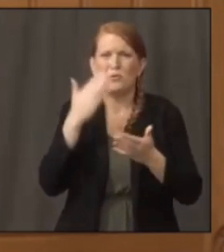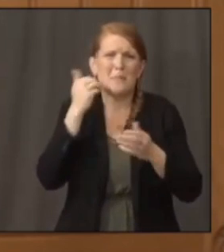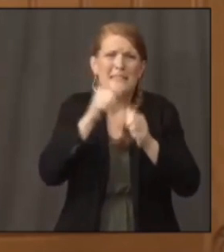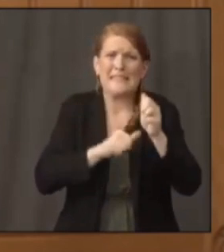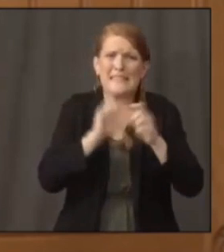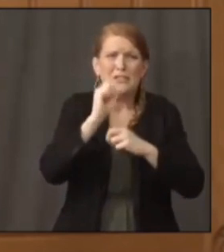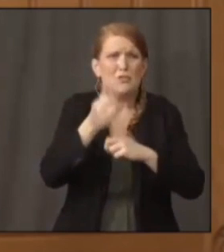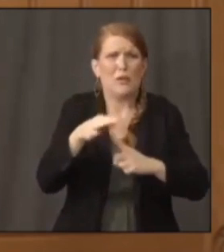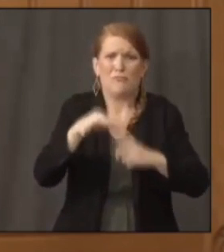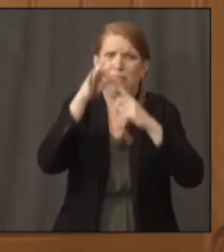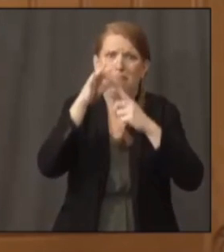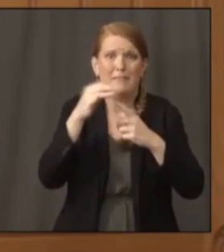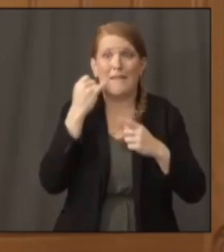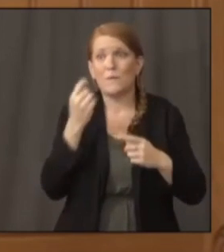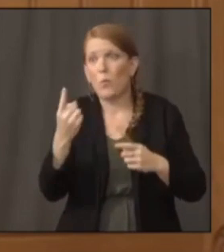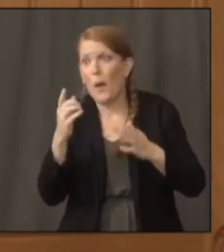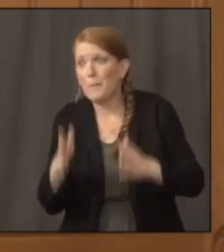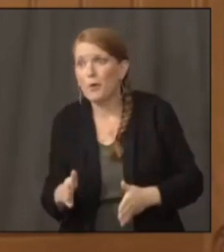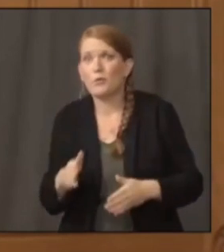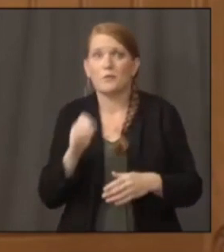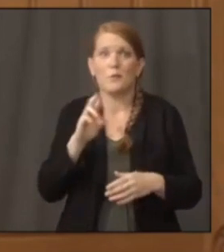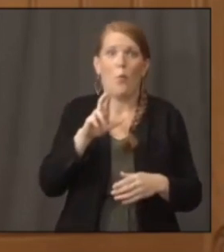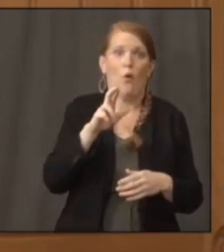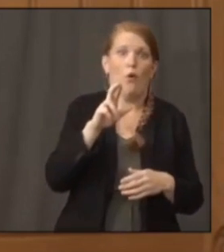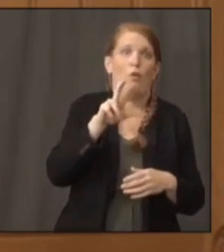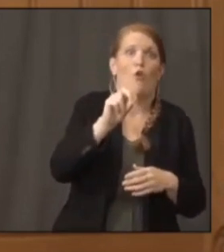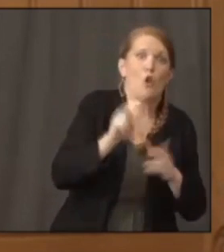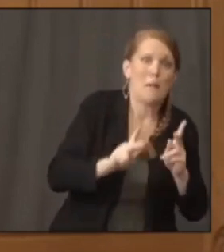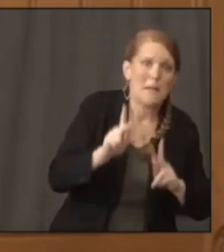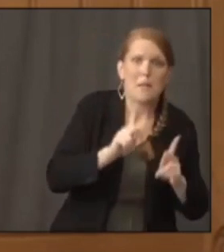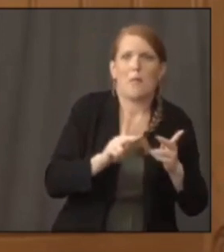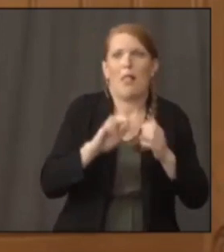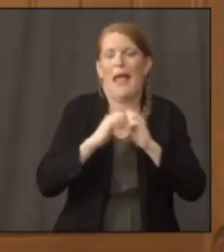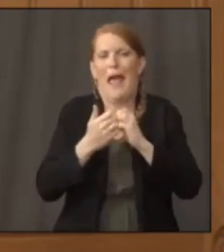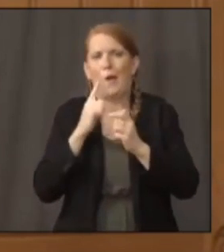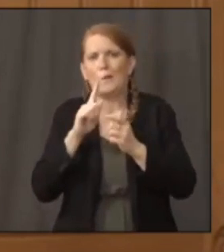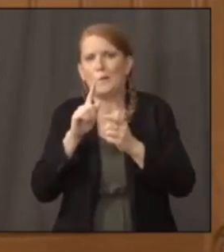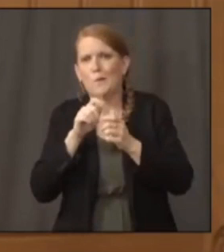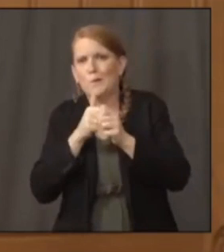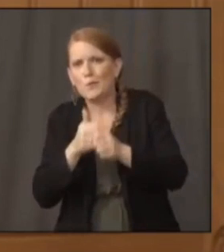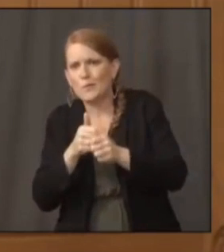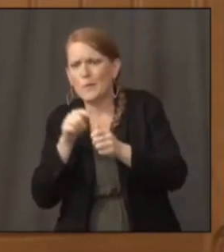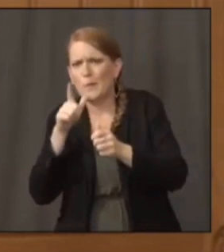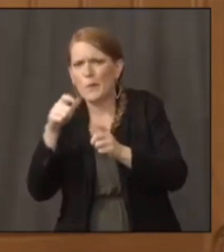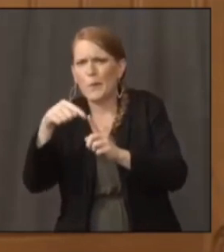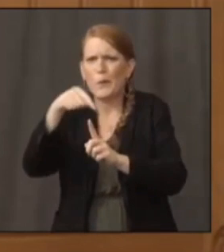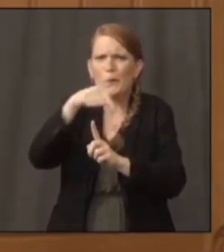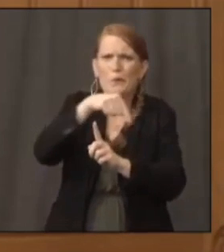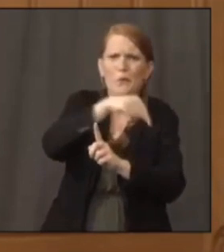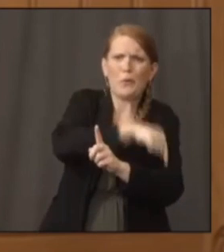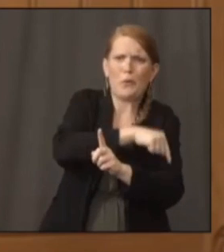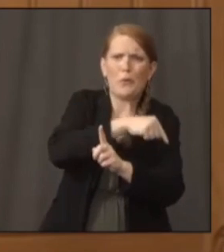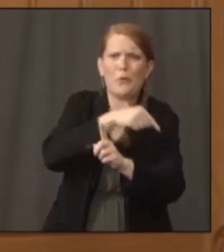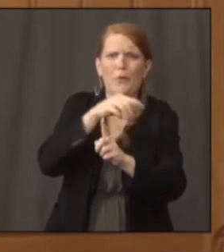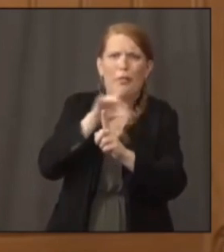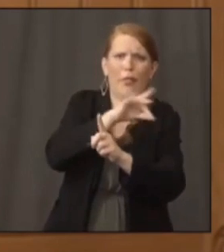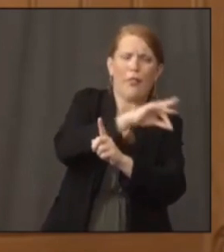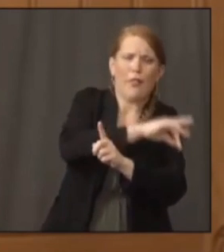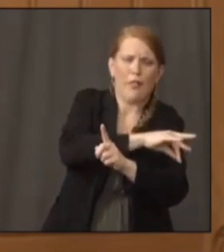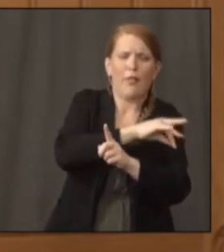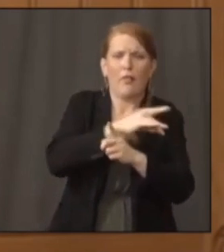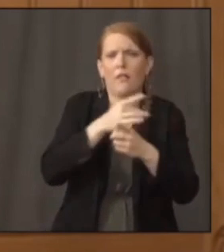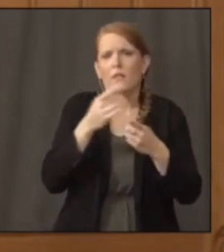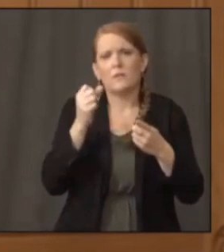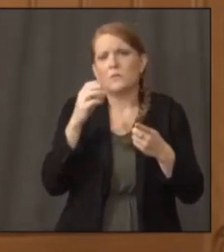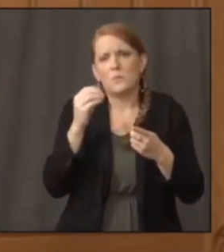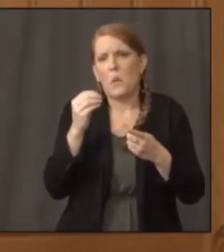contact tracing, et cetera. So this is really, if they need help, they'll call the state DPH and our epidemiology team. They'll go through the case, and if they think more